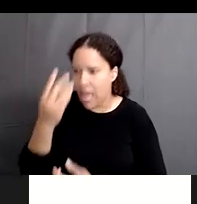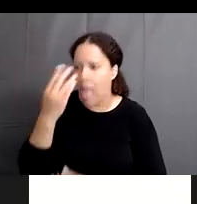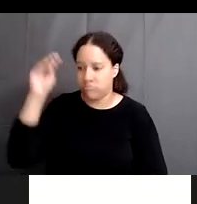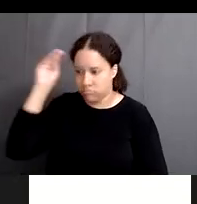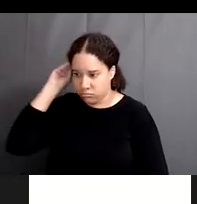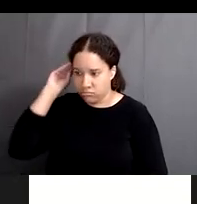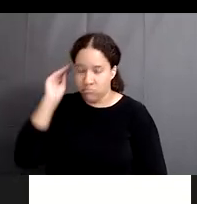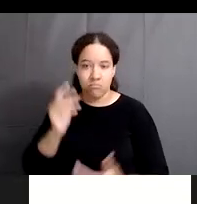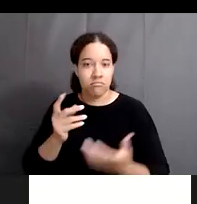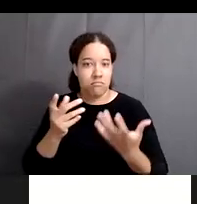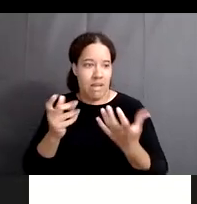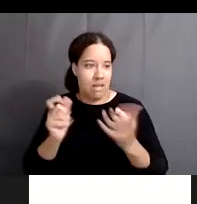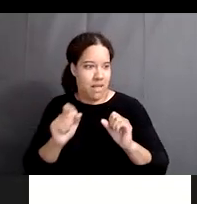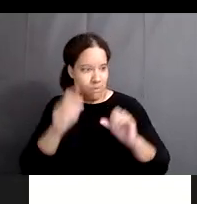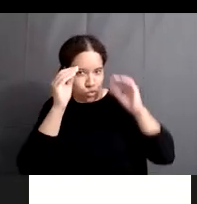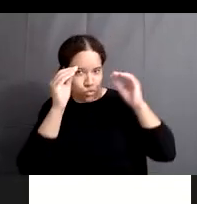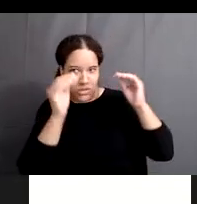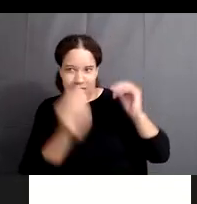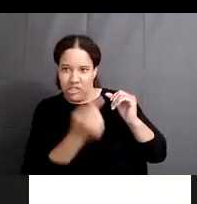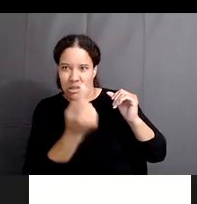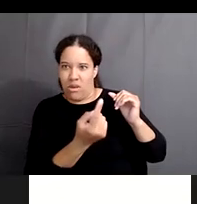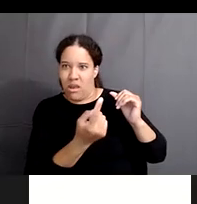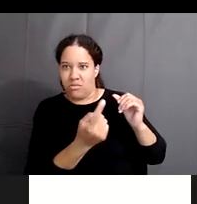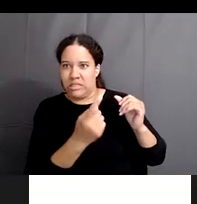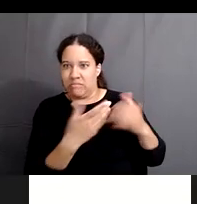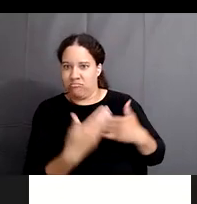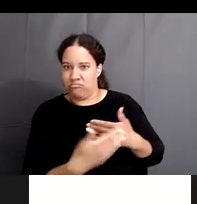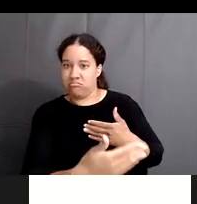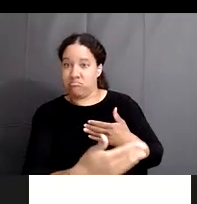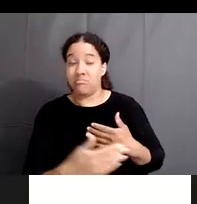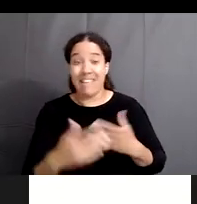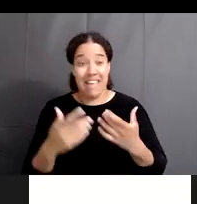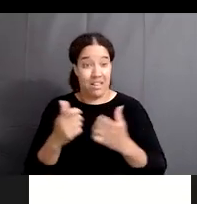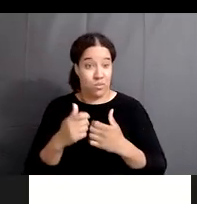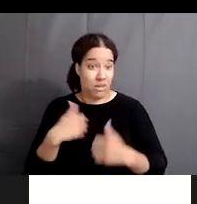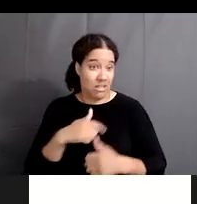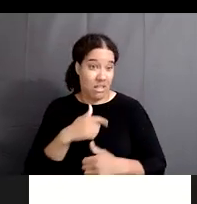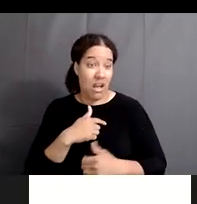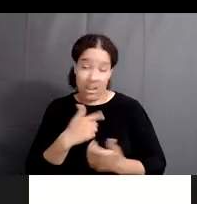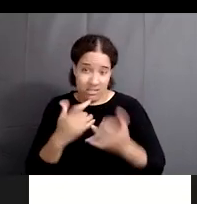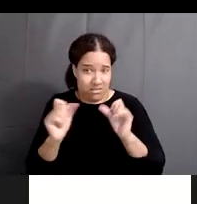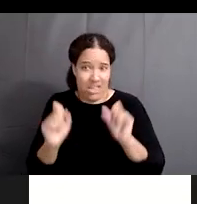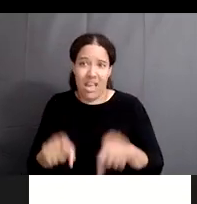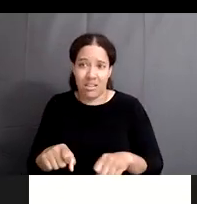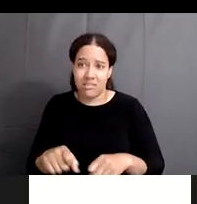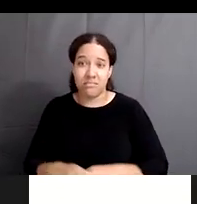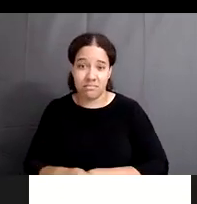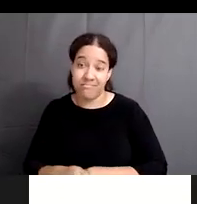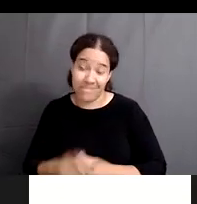time, and experience. And here they get to do that. They get to do that in a very effective